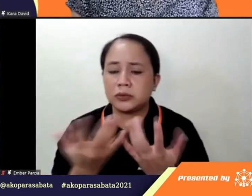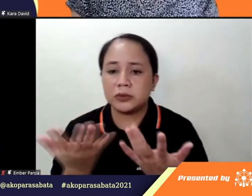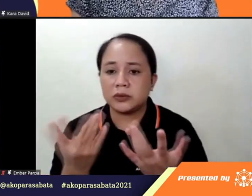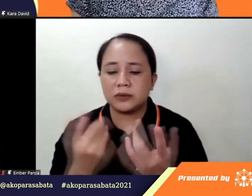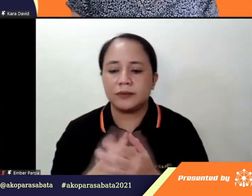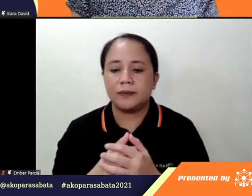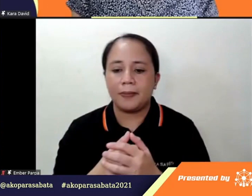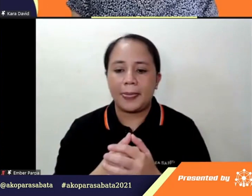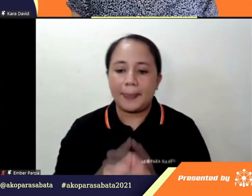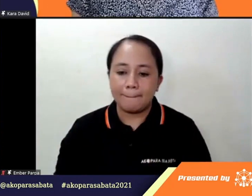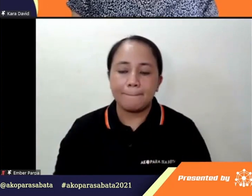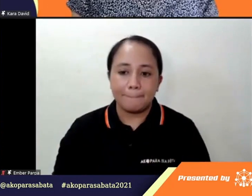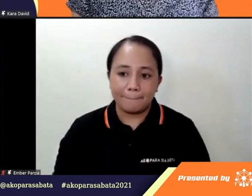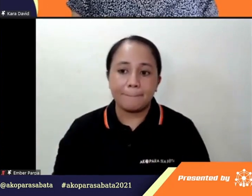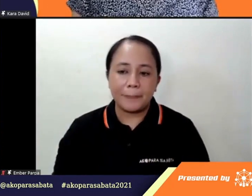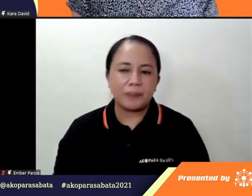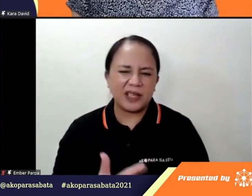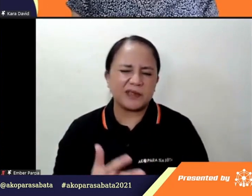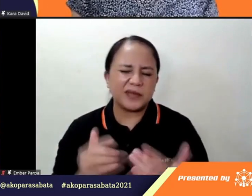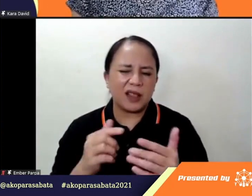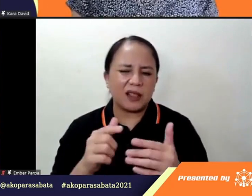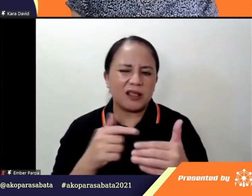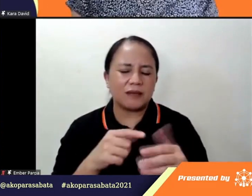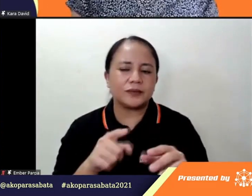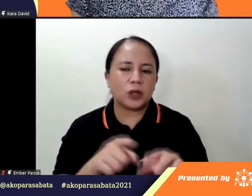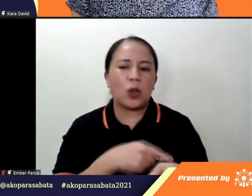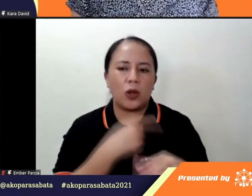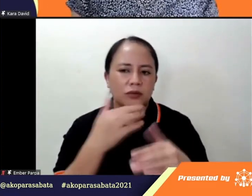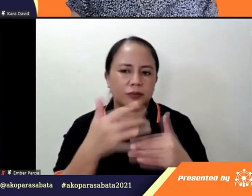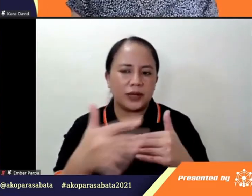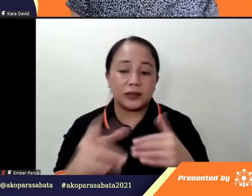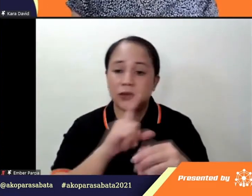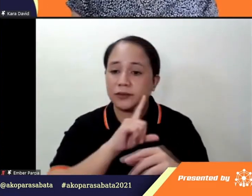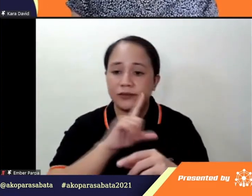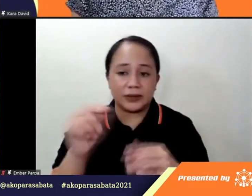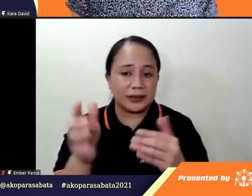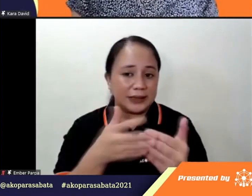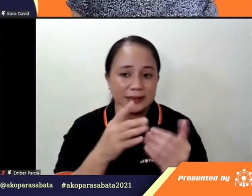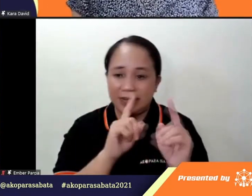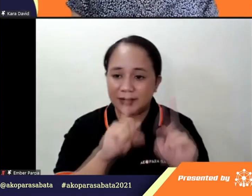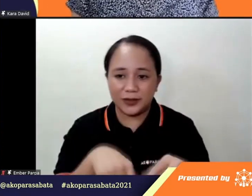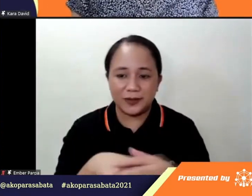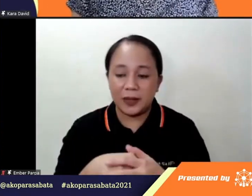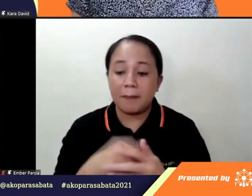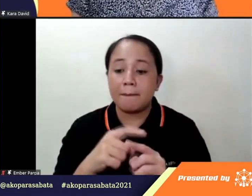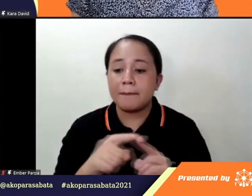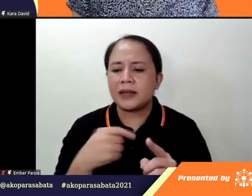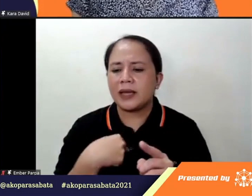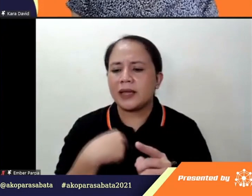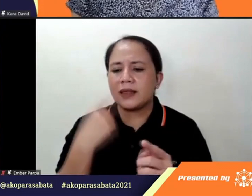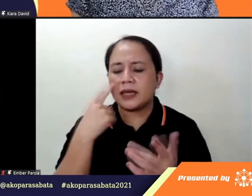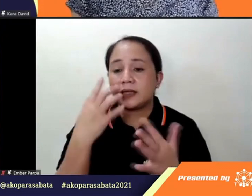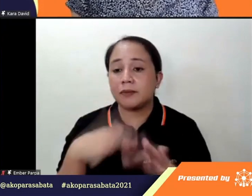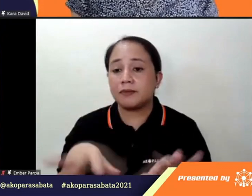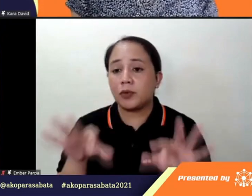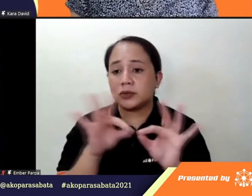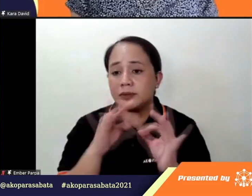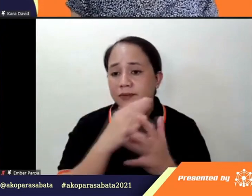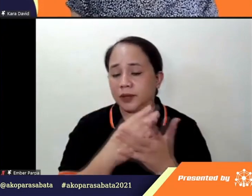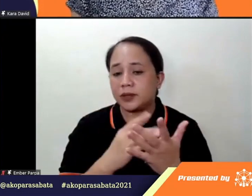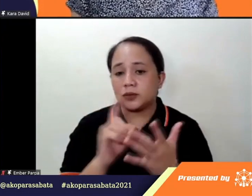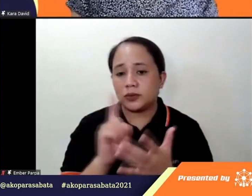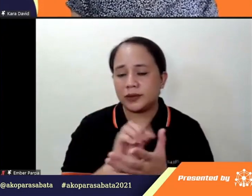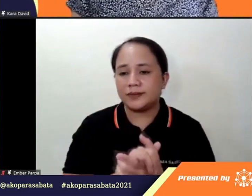So, for some, it's a long process. There's no quick and easy answer. But I think the important part there